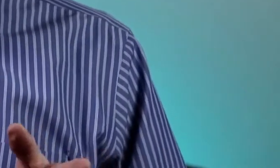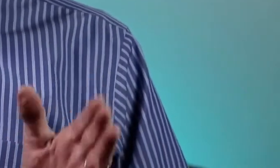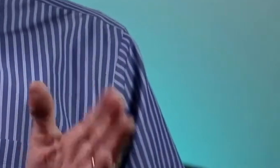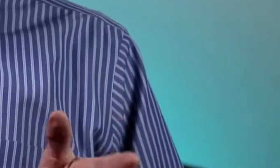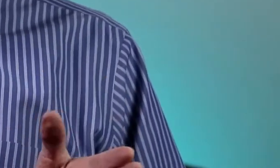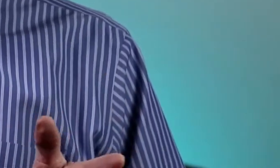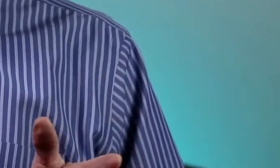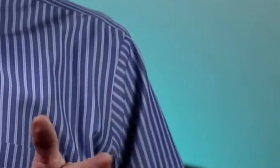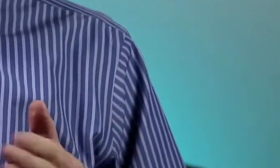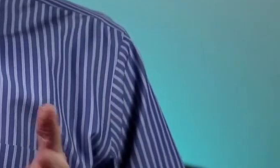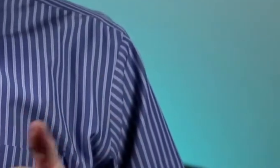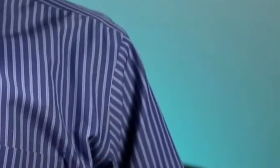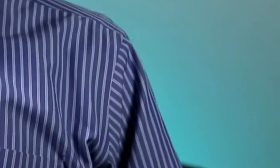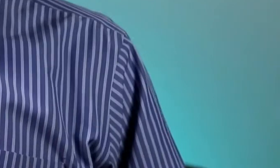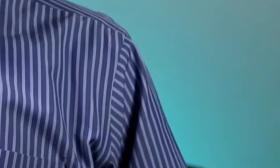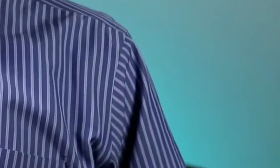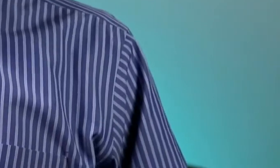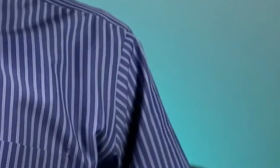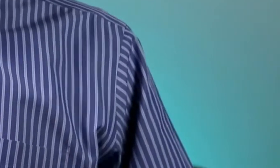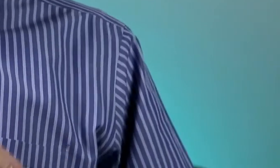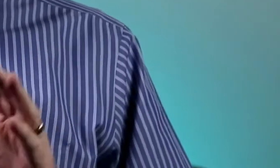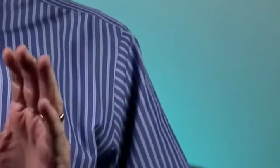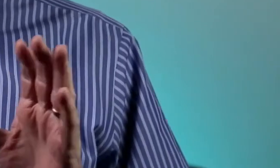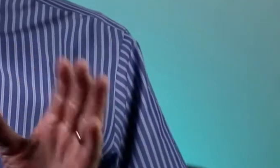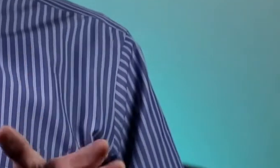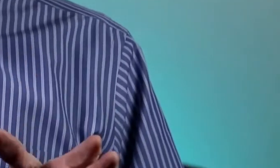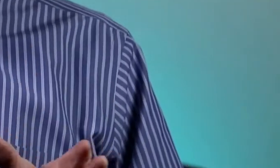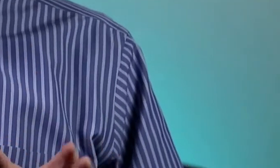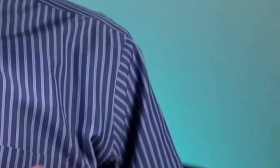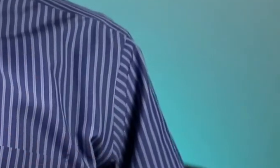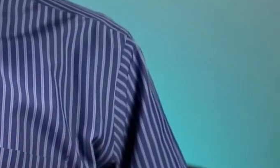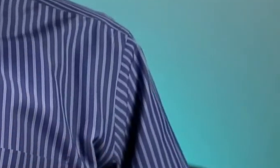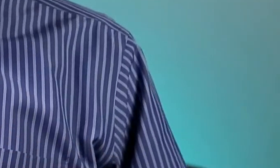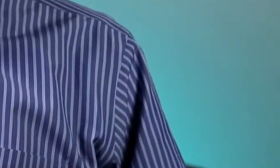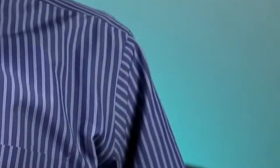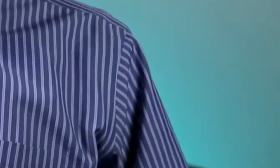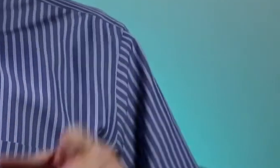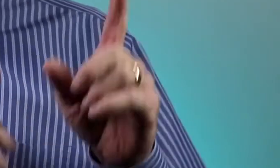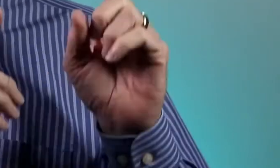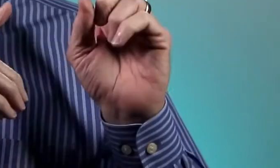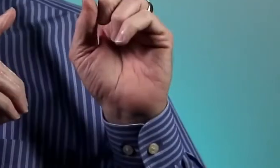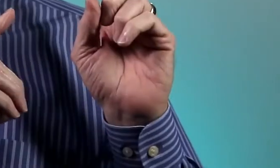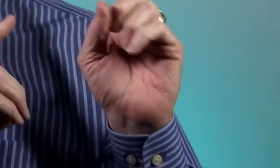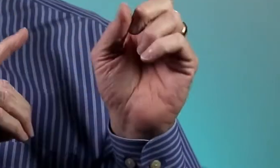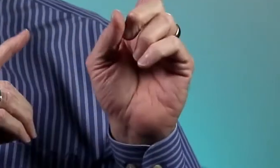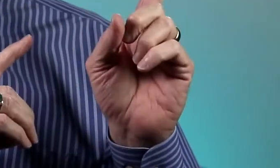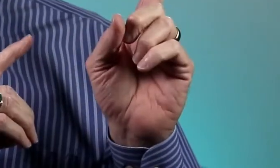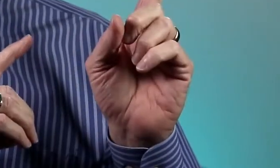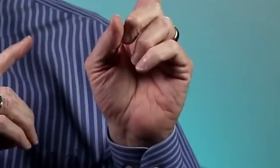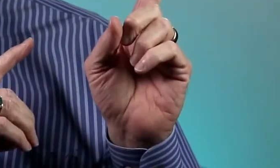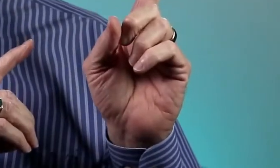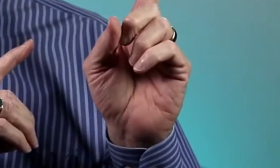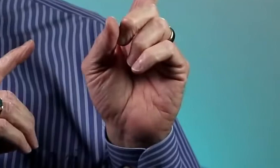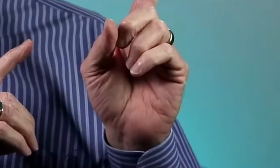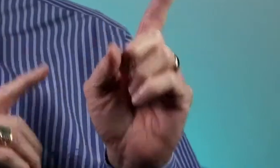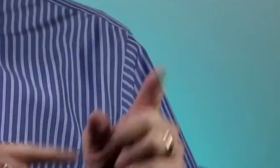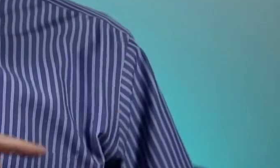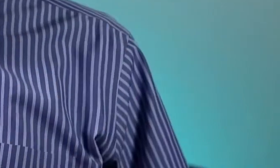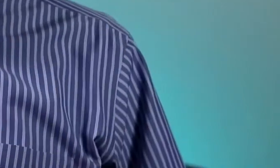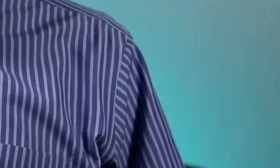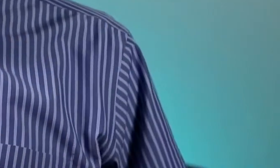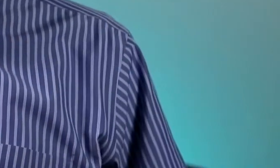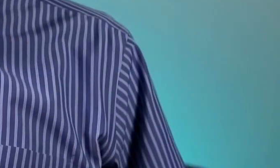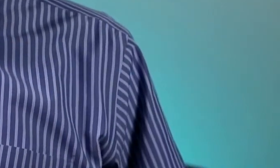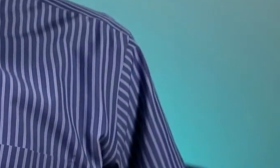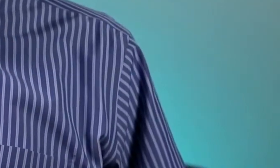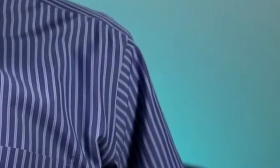here, there's a place for you at ACC. Now, if you have a prayer request or a question, you should just scan this code with your phone. It'll